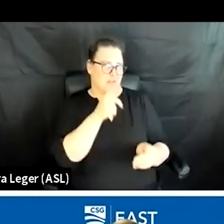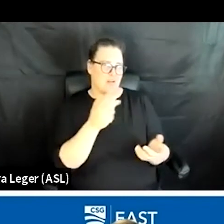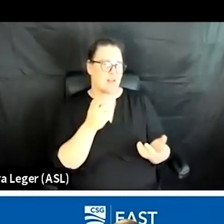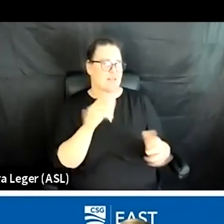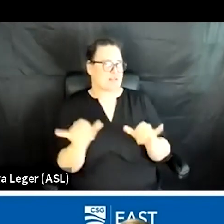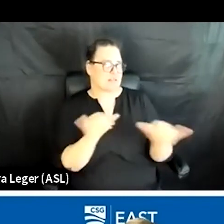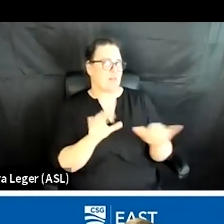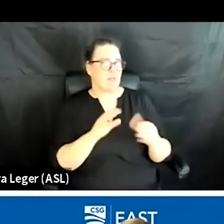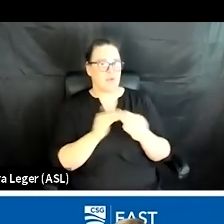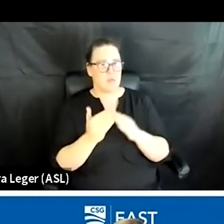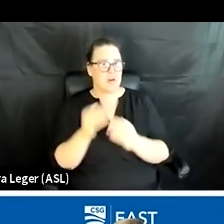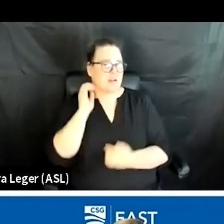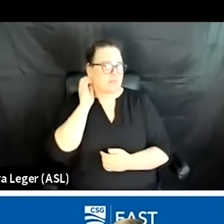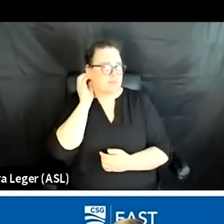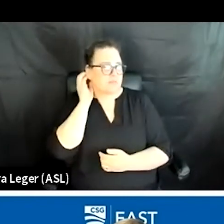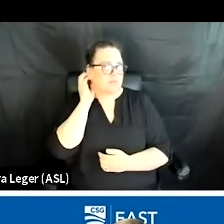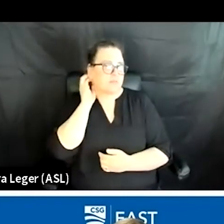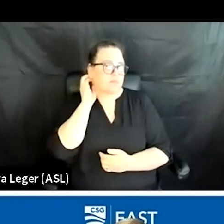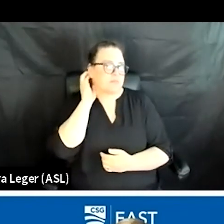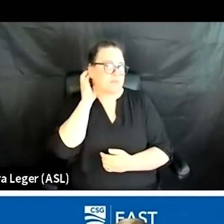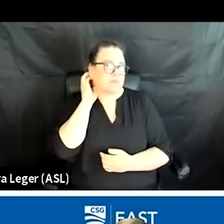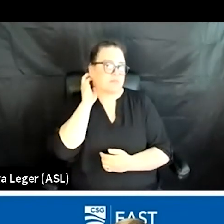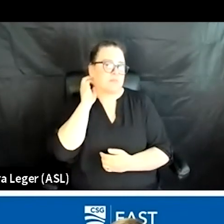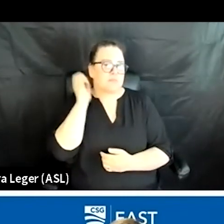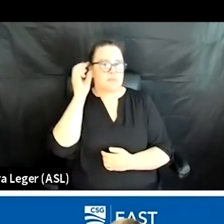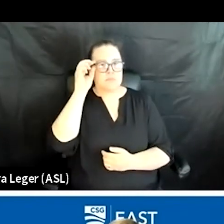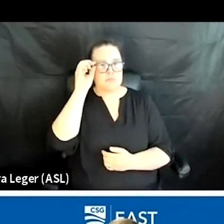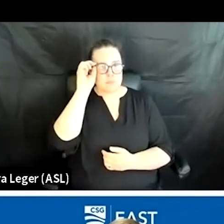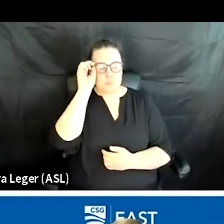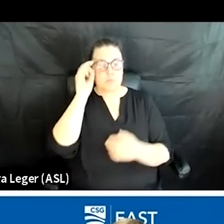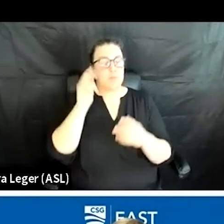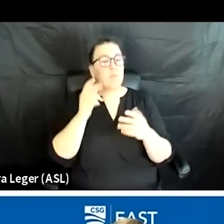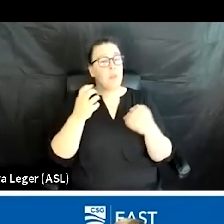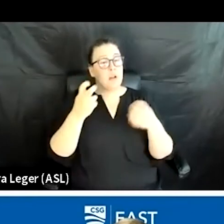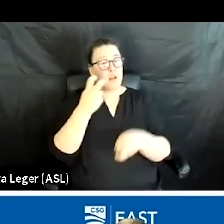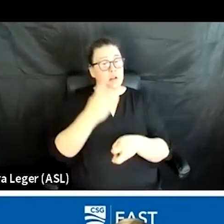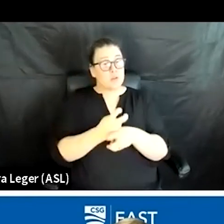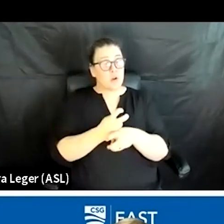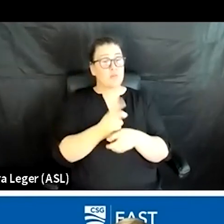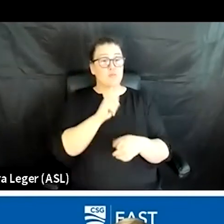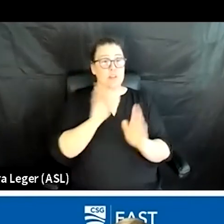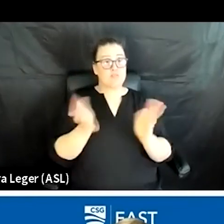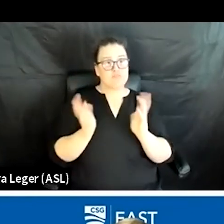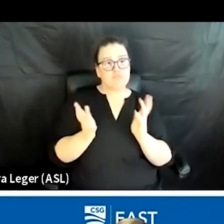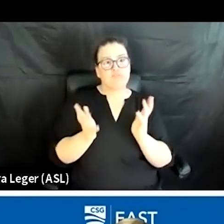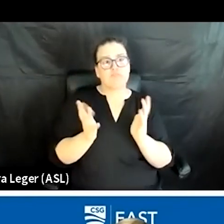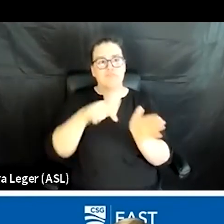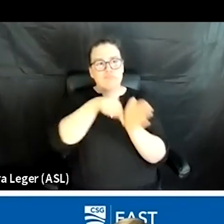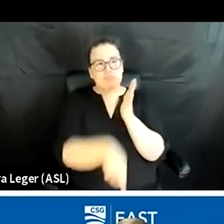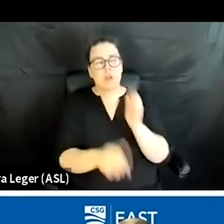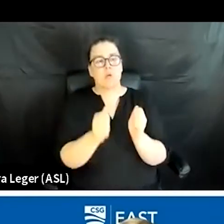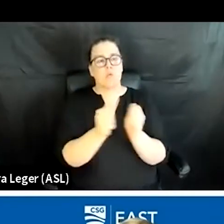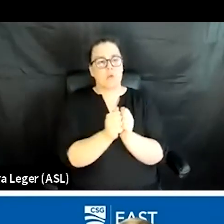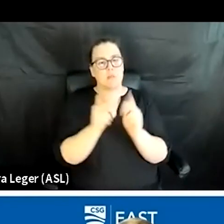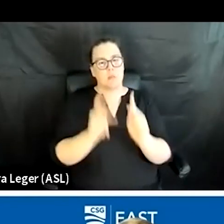difficult sometimes for a person of color to engage with a therapist, let's say, that is different from their own culture. But like what you just said,